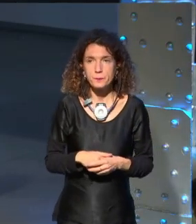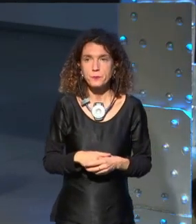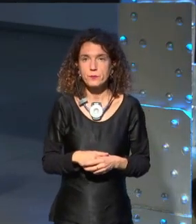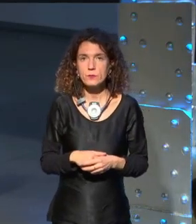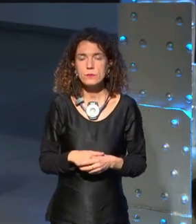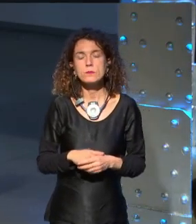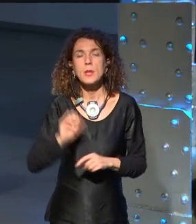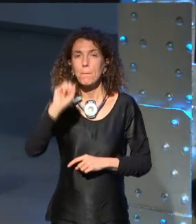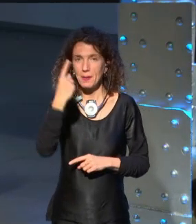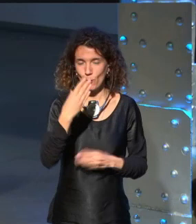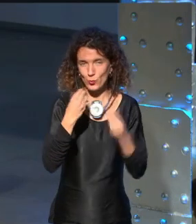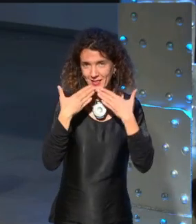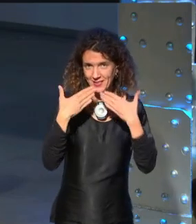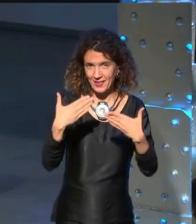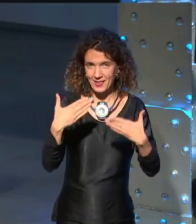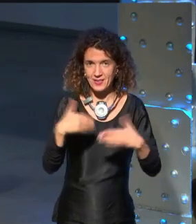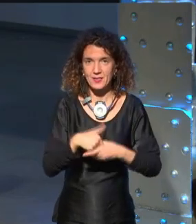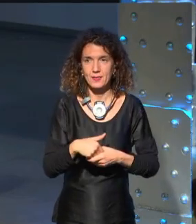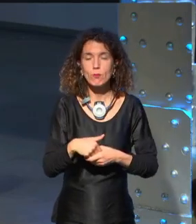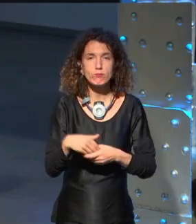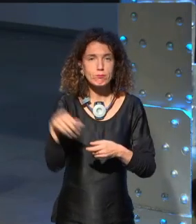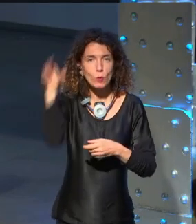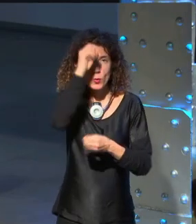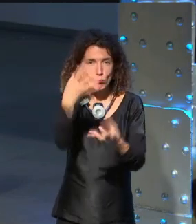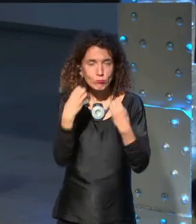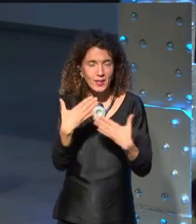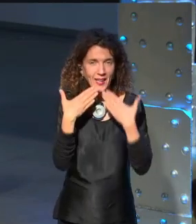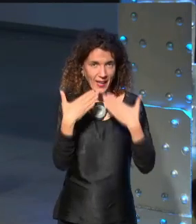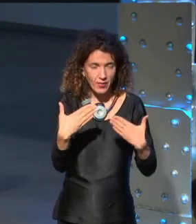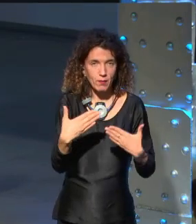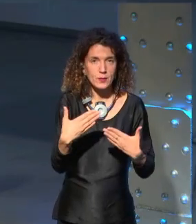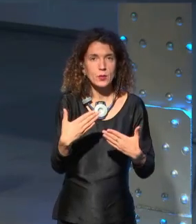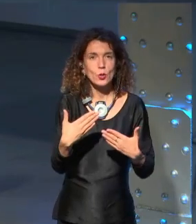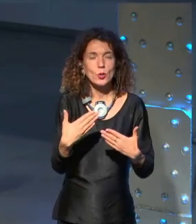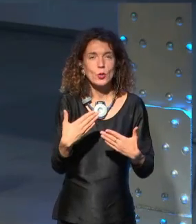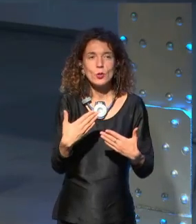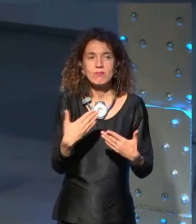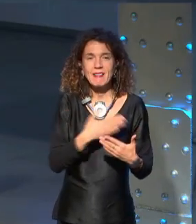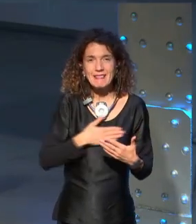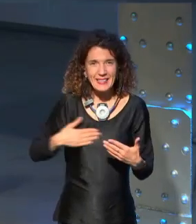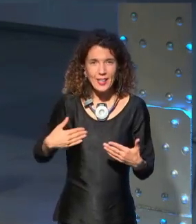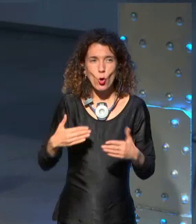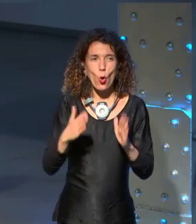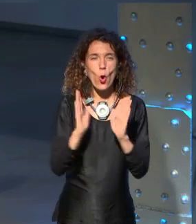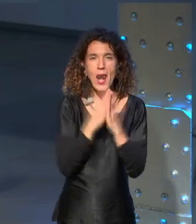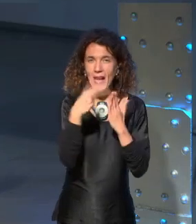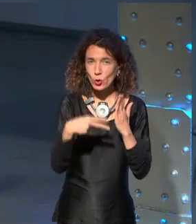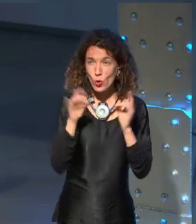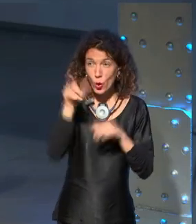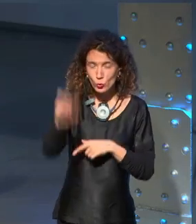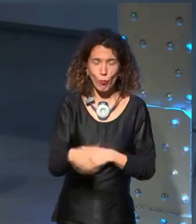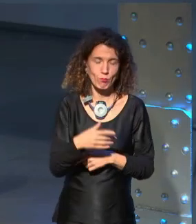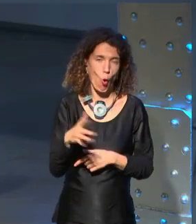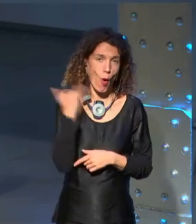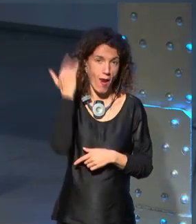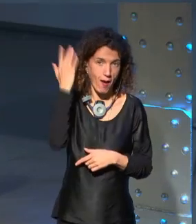very much. And I would love to have many more readers exactly like you. But